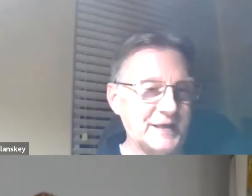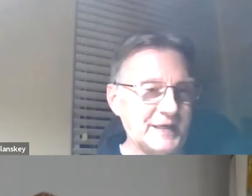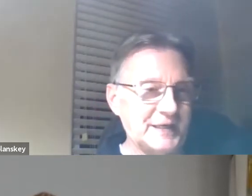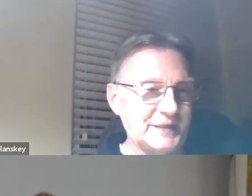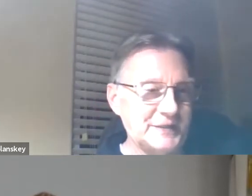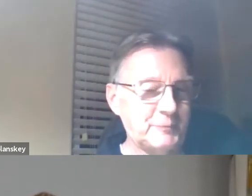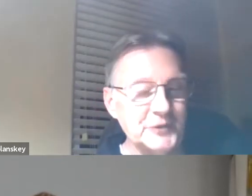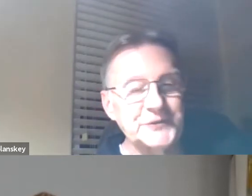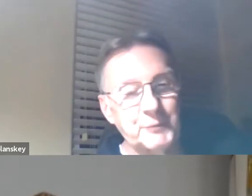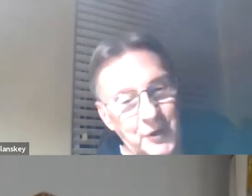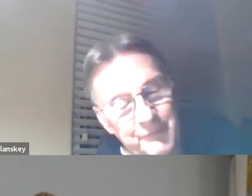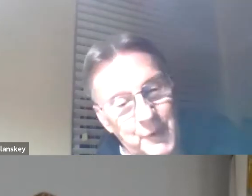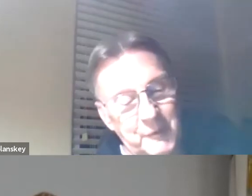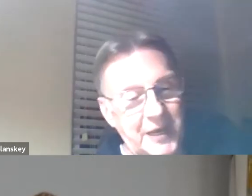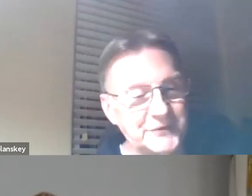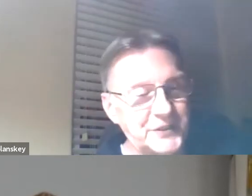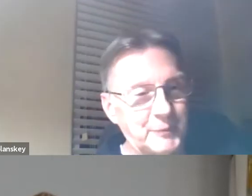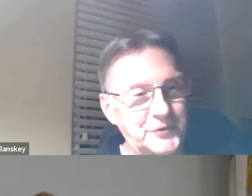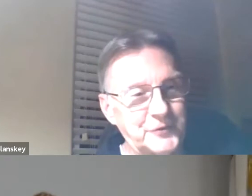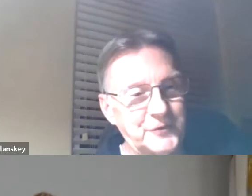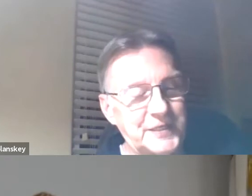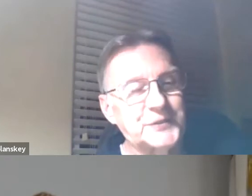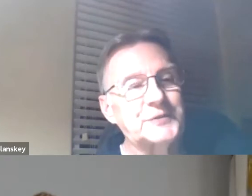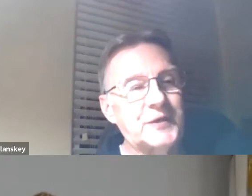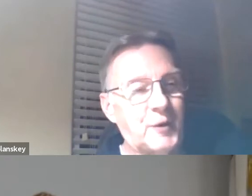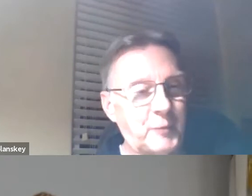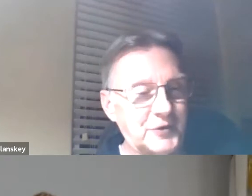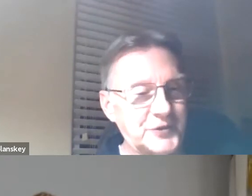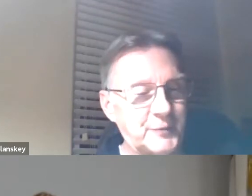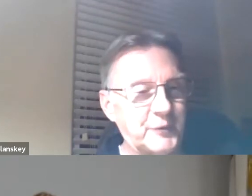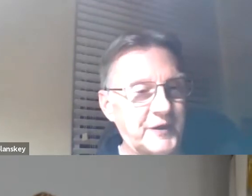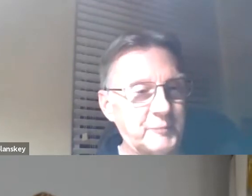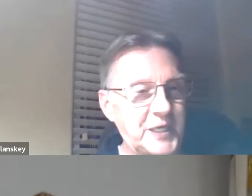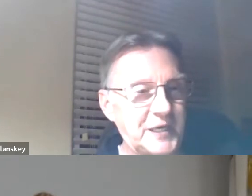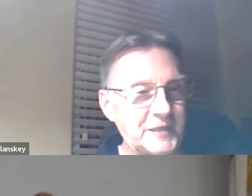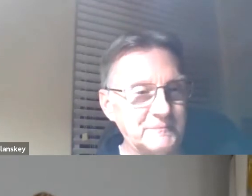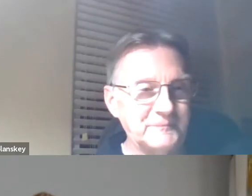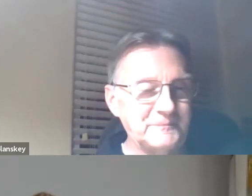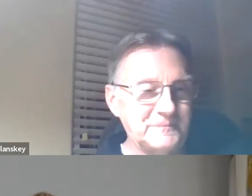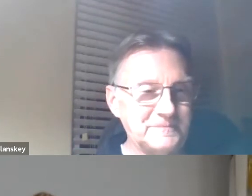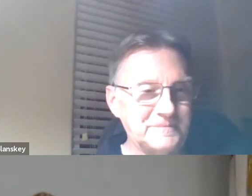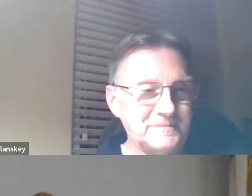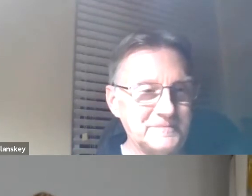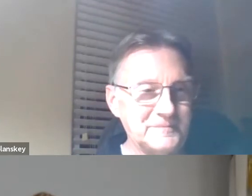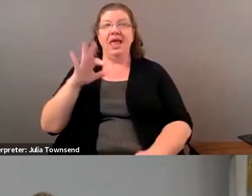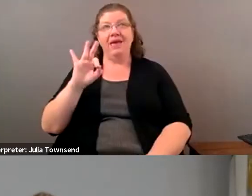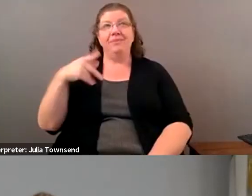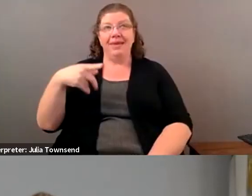to build some more affordable housing opportunities in our partnership with FDA.